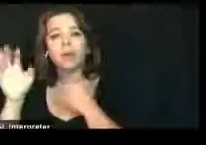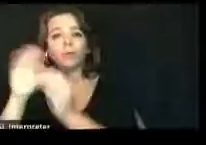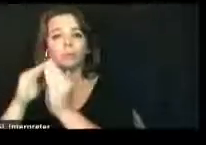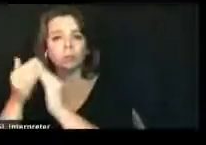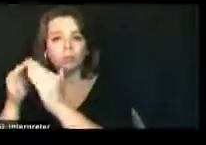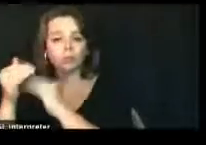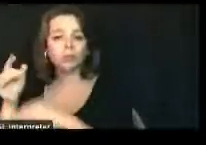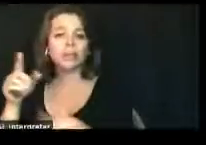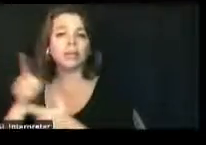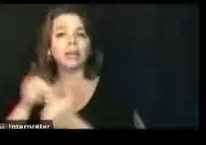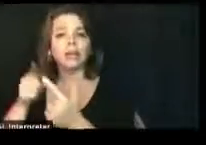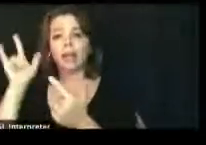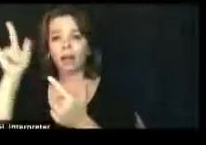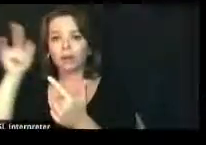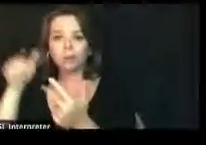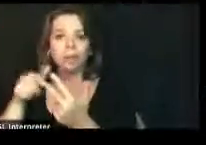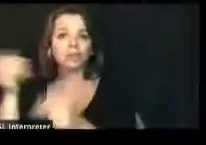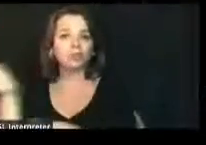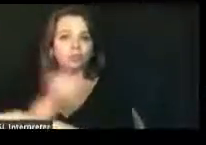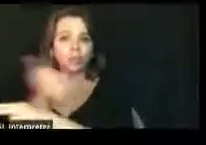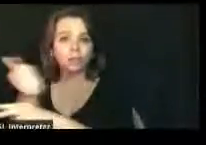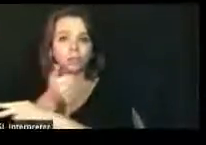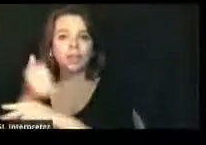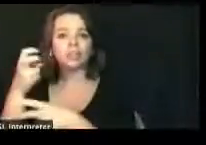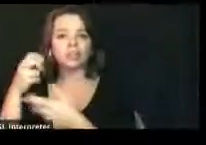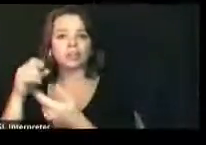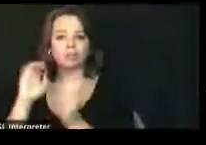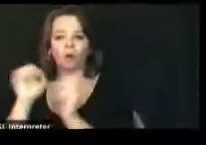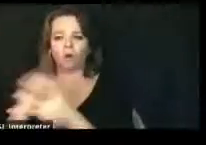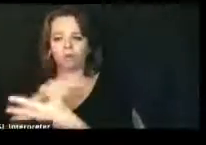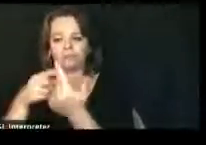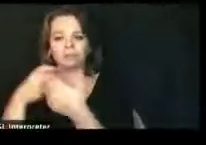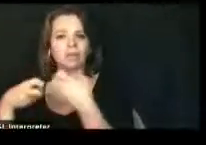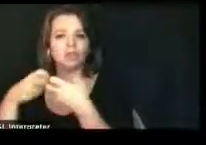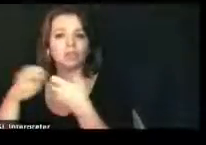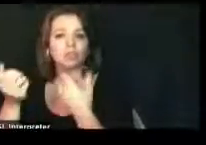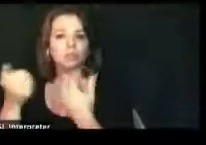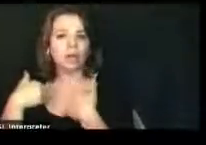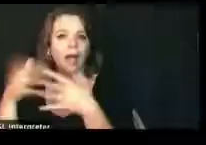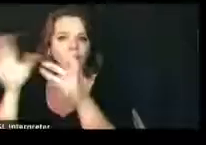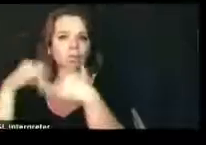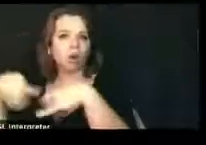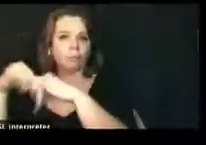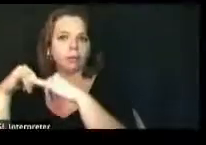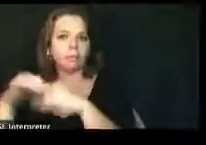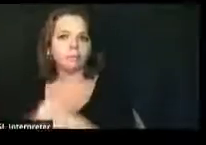transportation, education issues in common. Great, thank you so much.